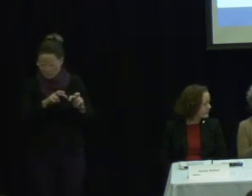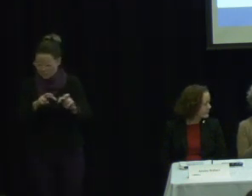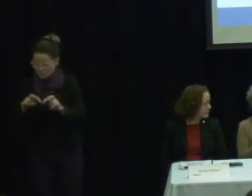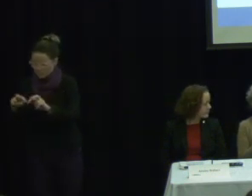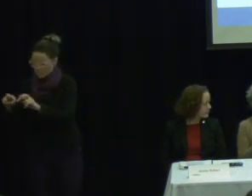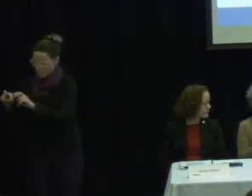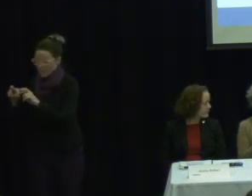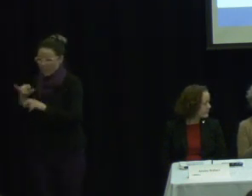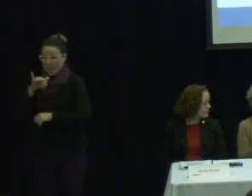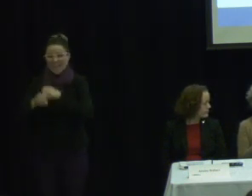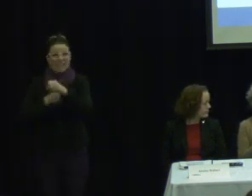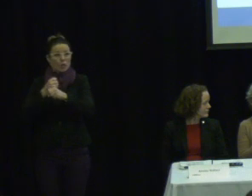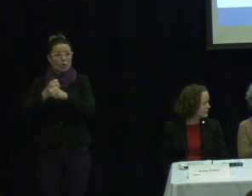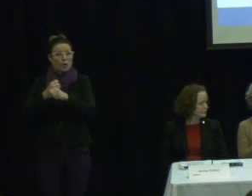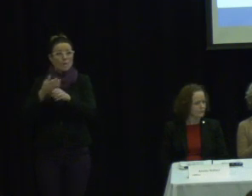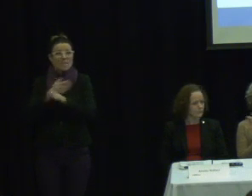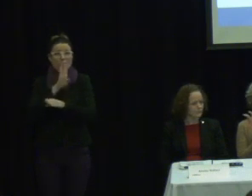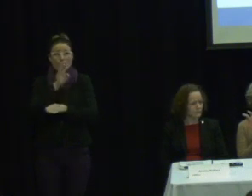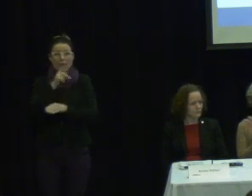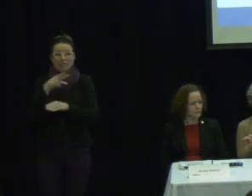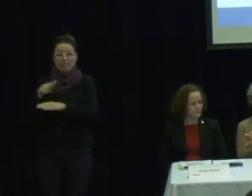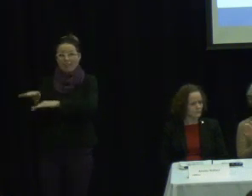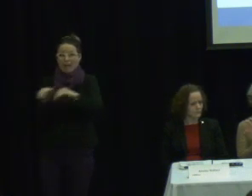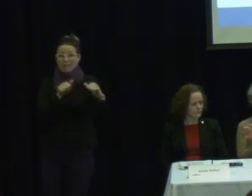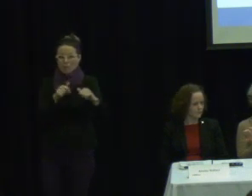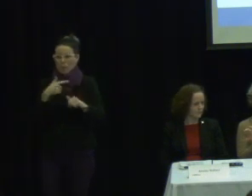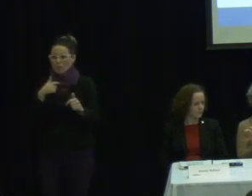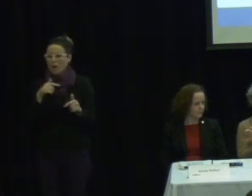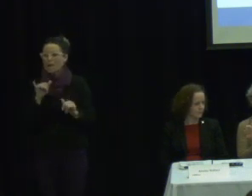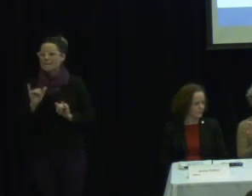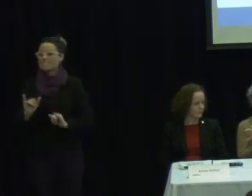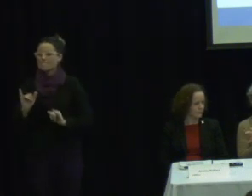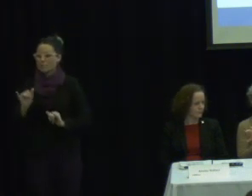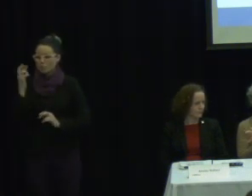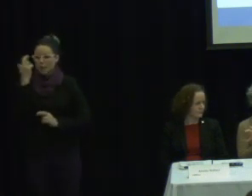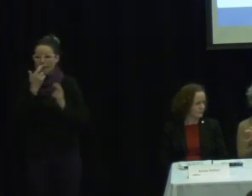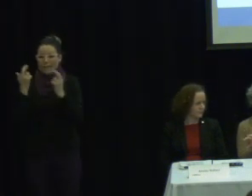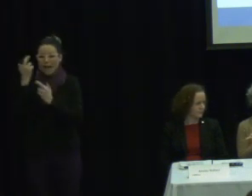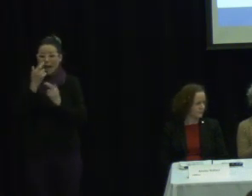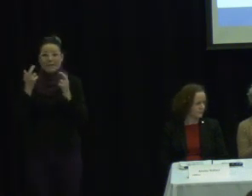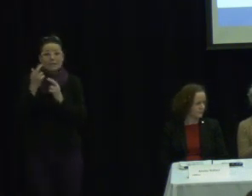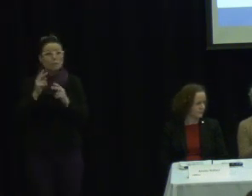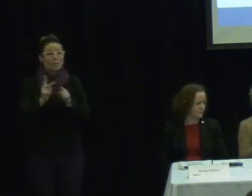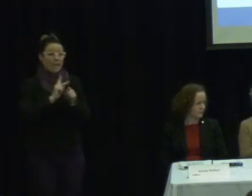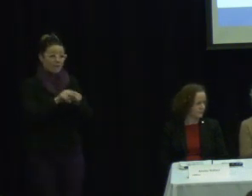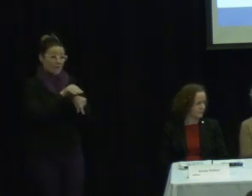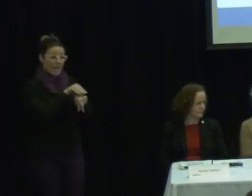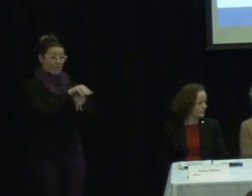was the transition from professional advising under 54